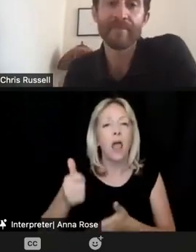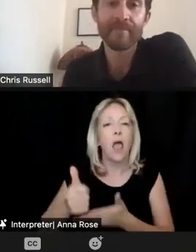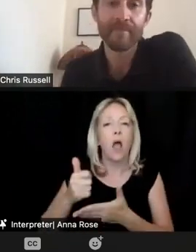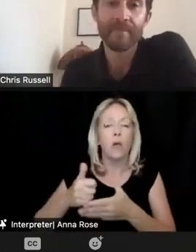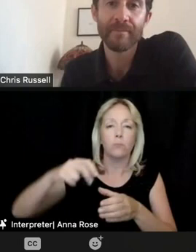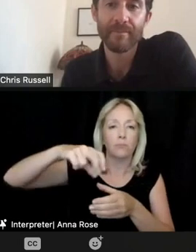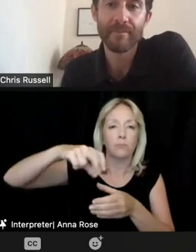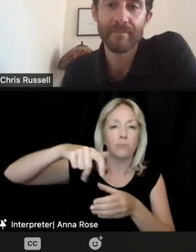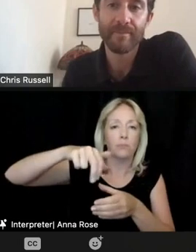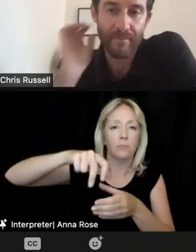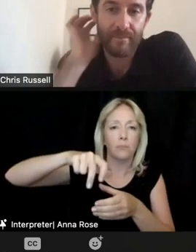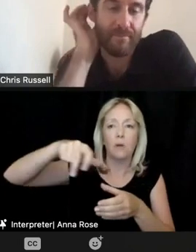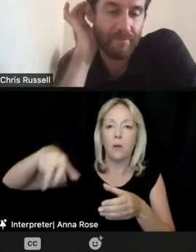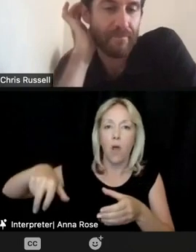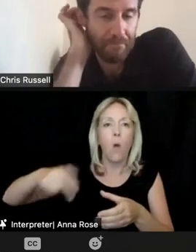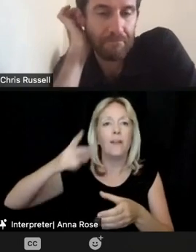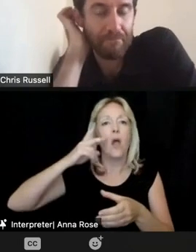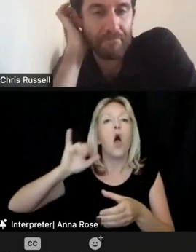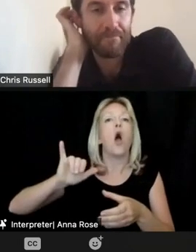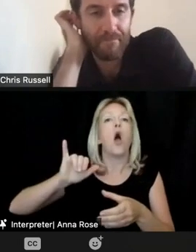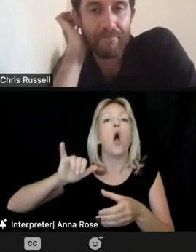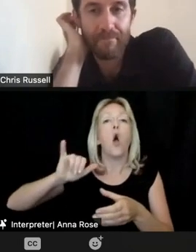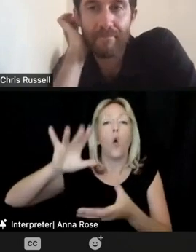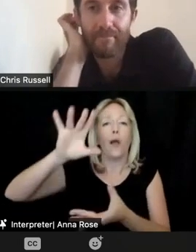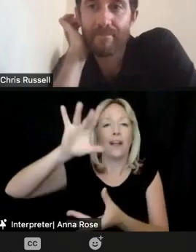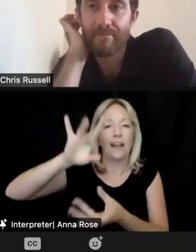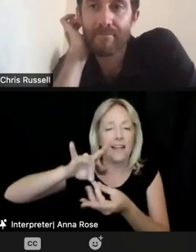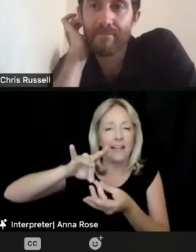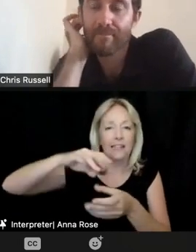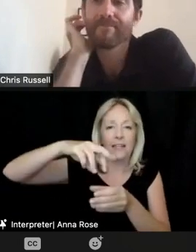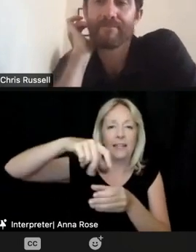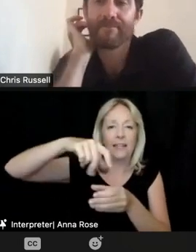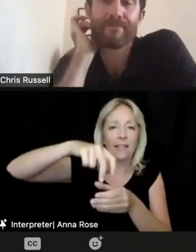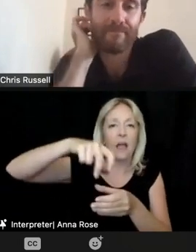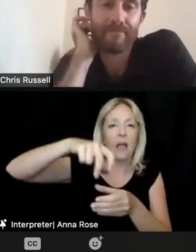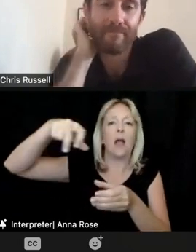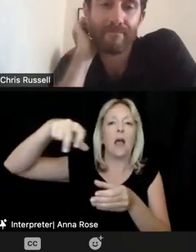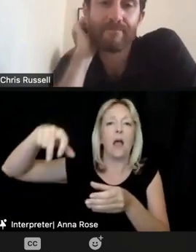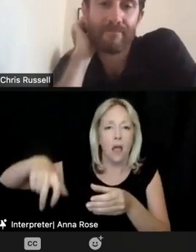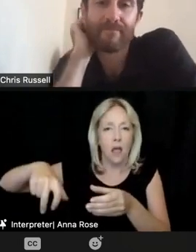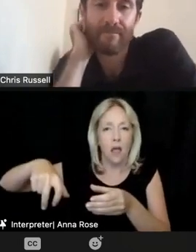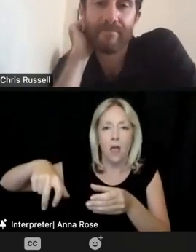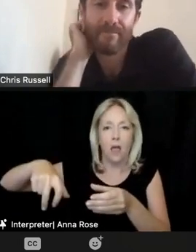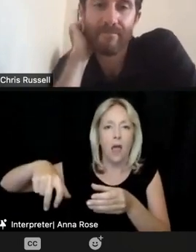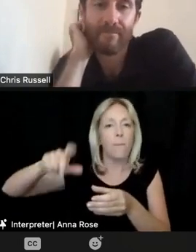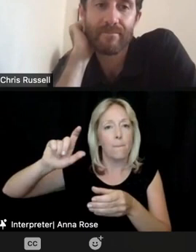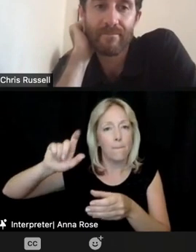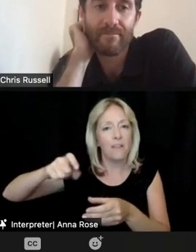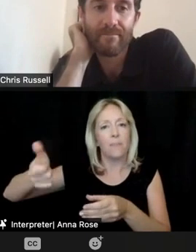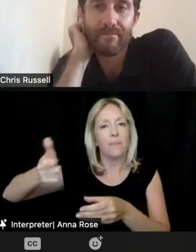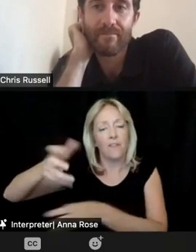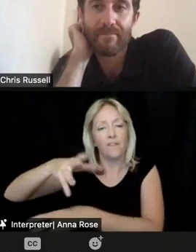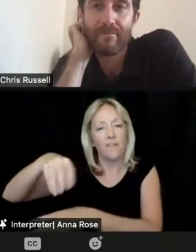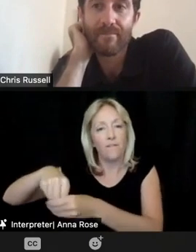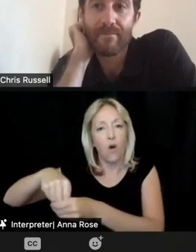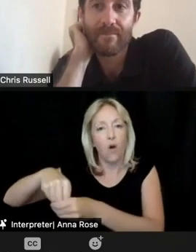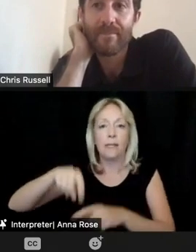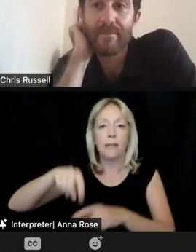thing came off of this thing, so they're connected, that's where that disconnection happens, that they don't make that